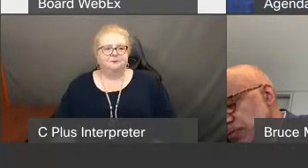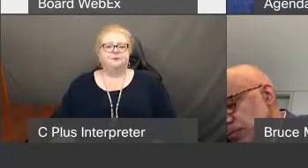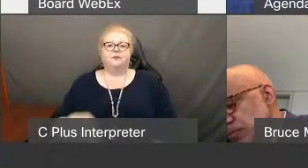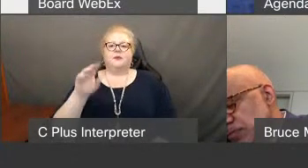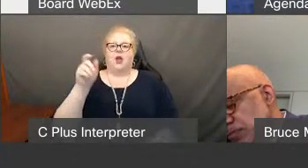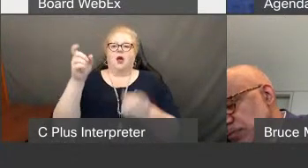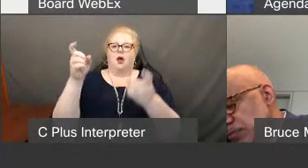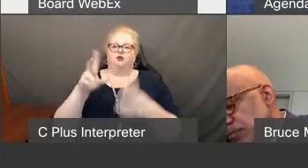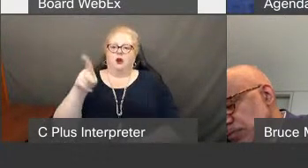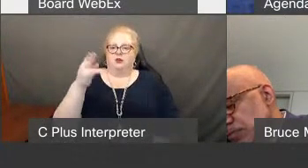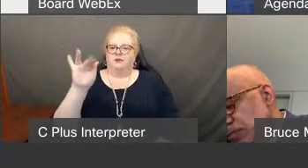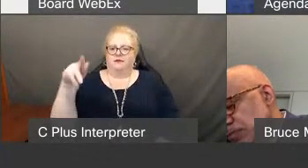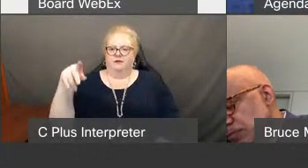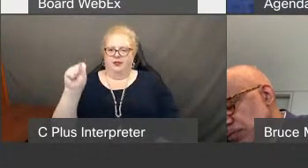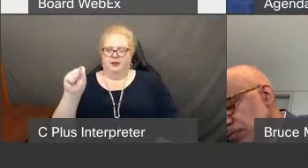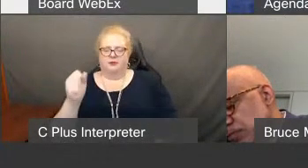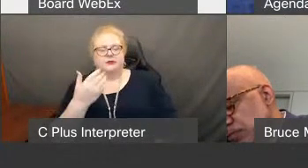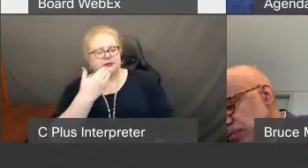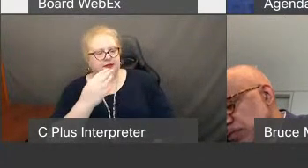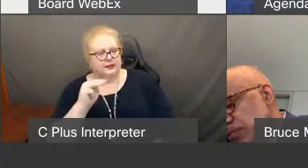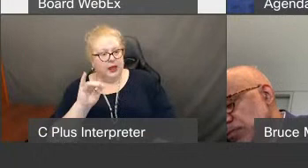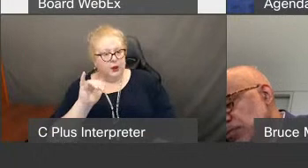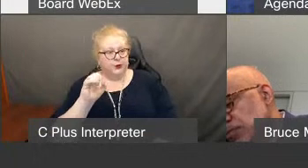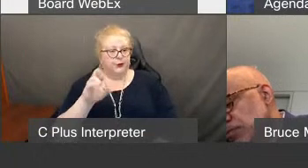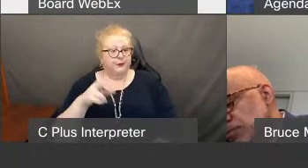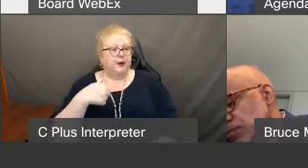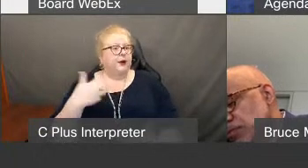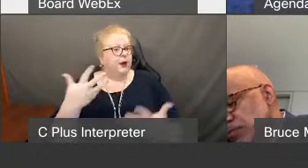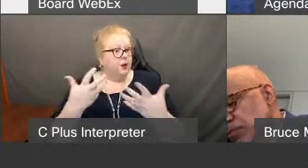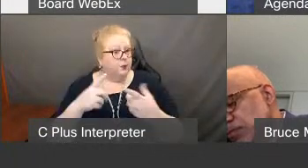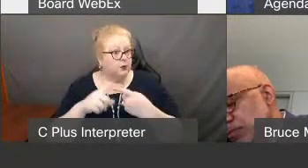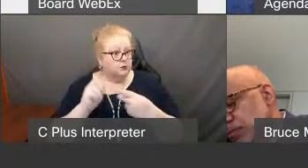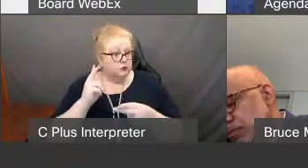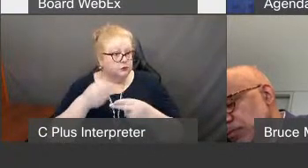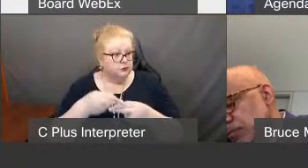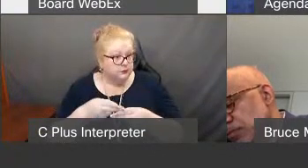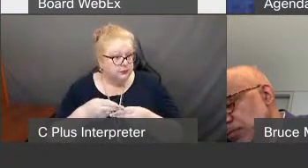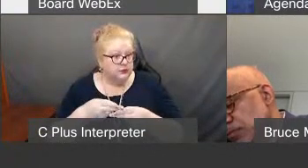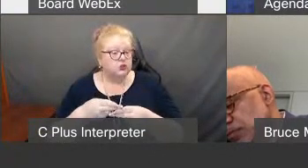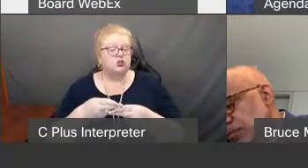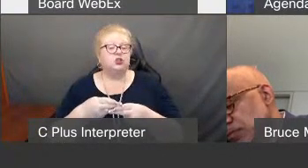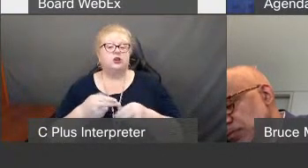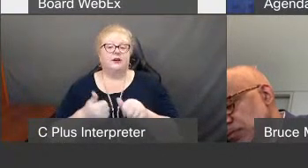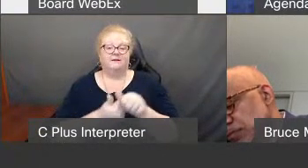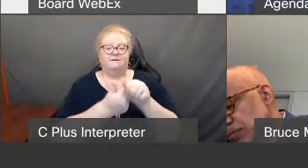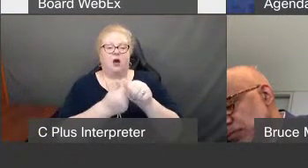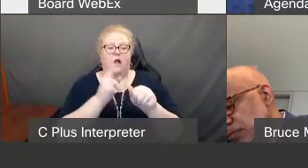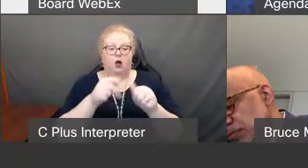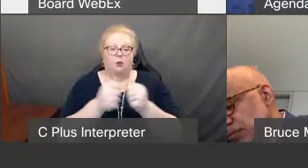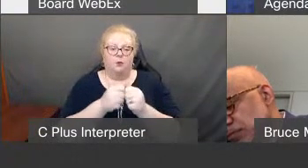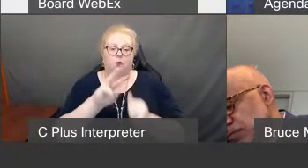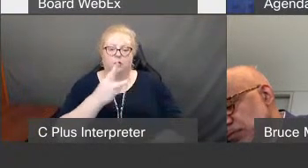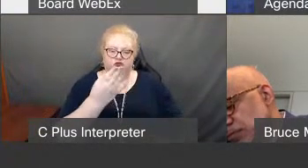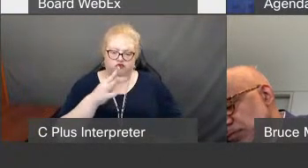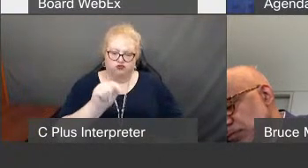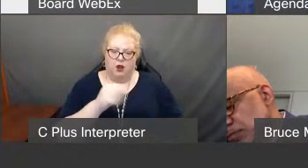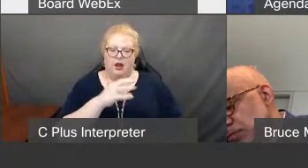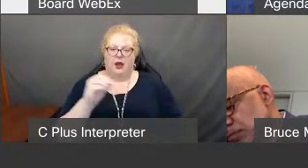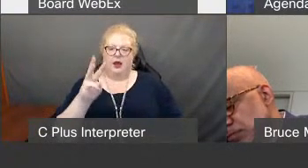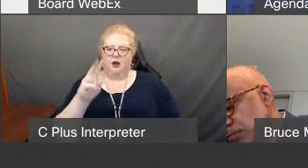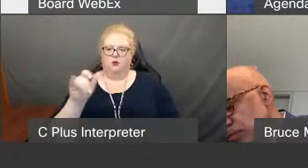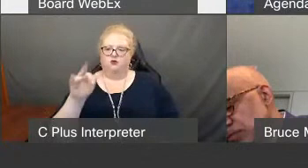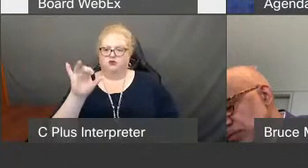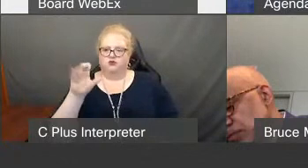Director Phillips. Thank you, Mayor, and I want to chime in and piggyback on what Director Wright and Director Wyrick said about the targeted